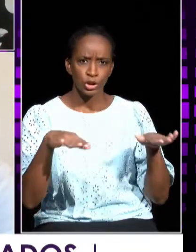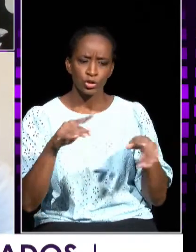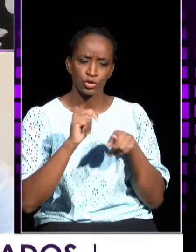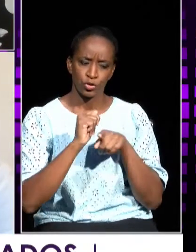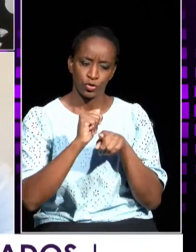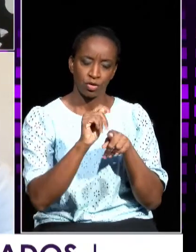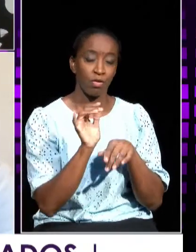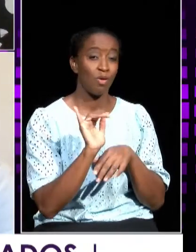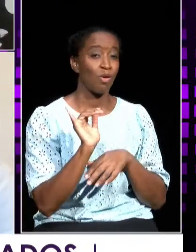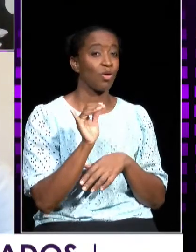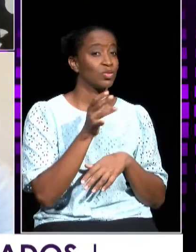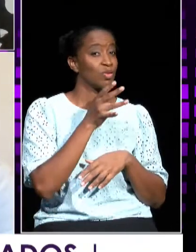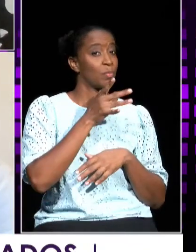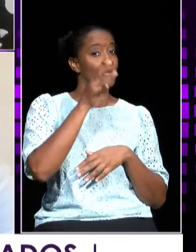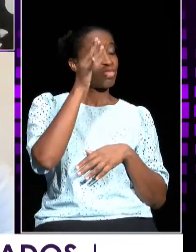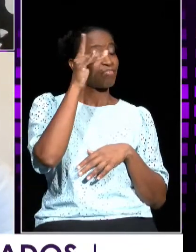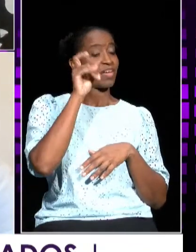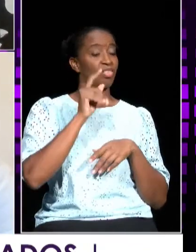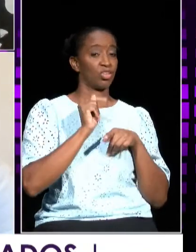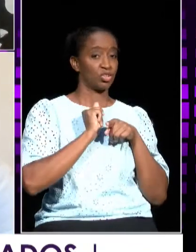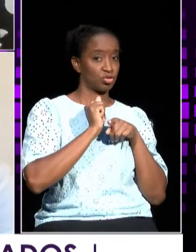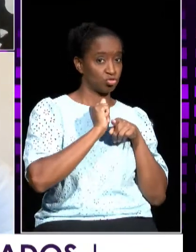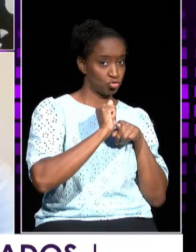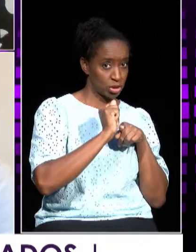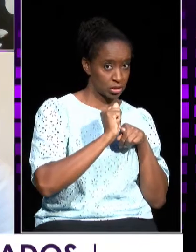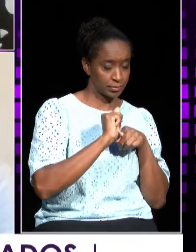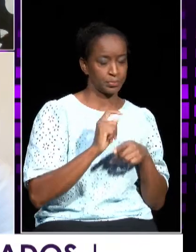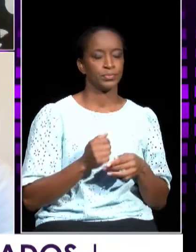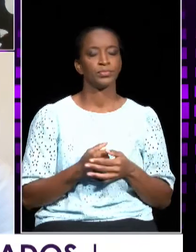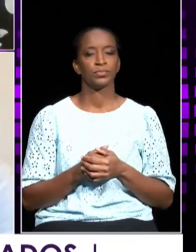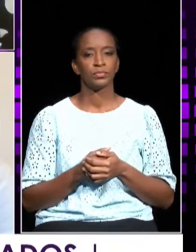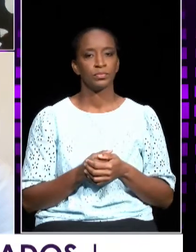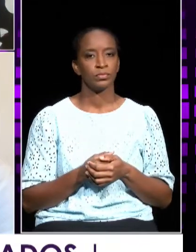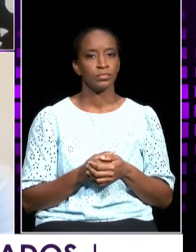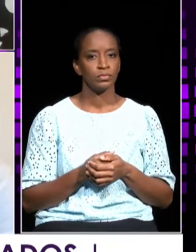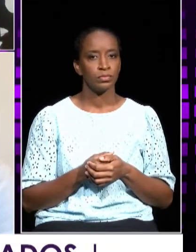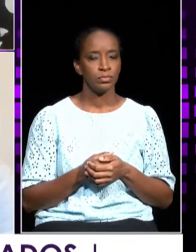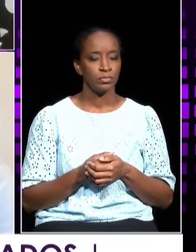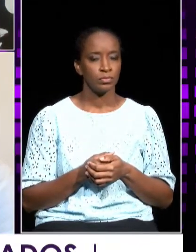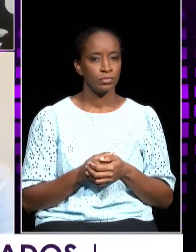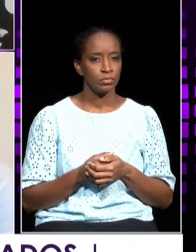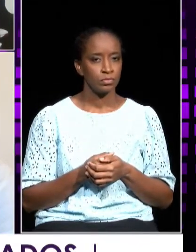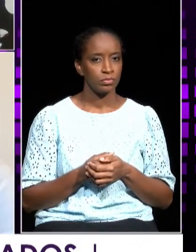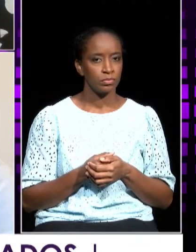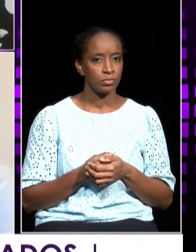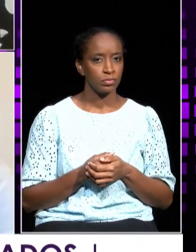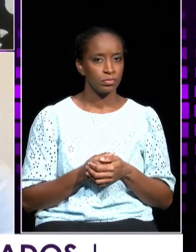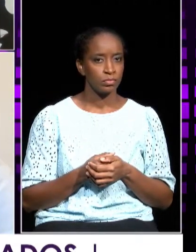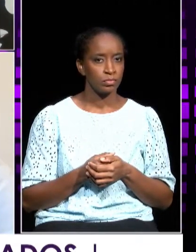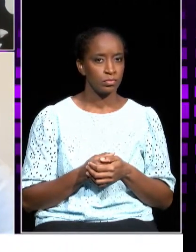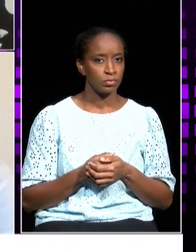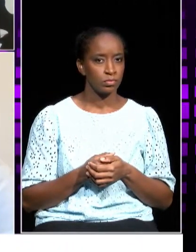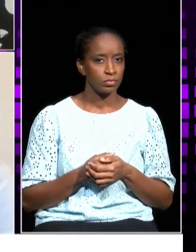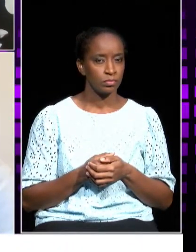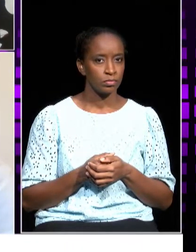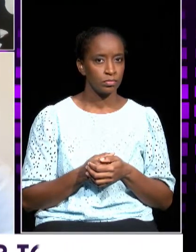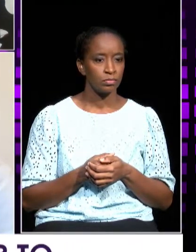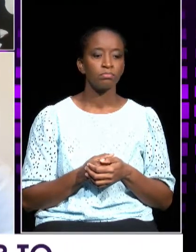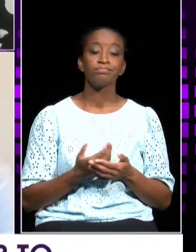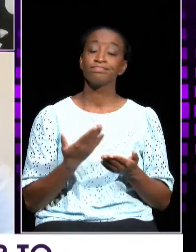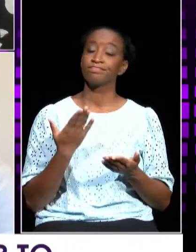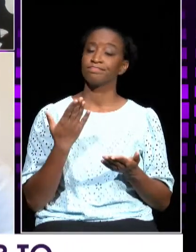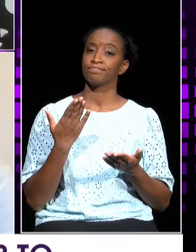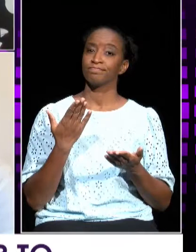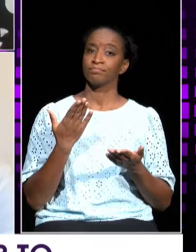some parent training programs. And I think we need to take that to a wider level to ensure that across the island, and probably for all our new parents, they